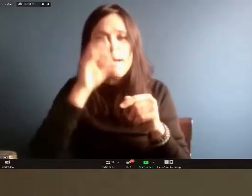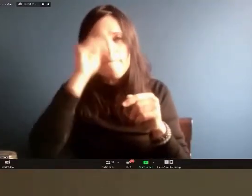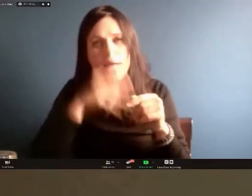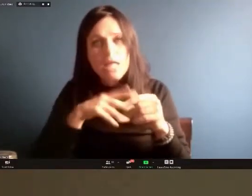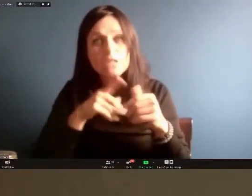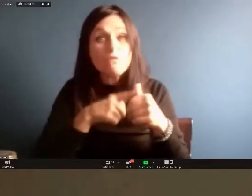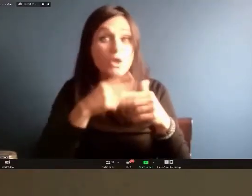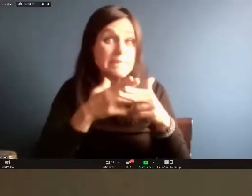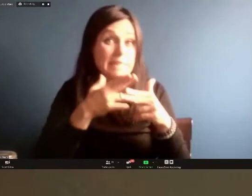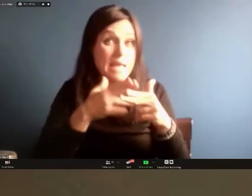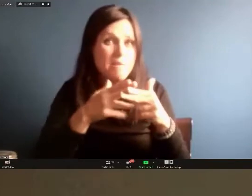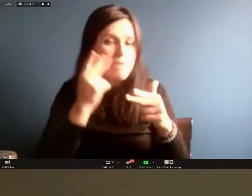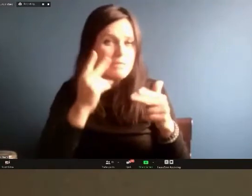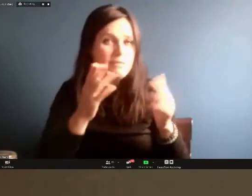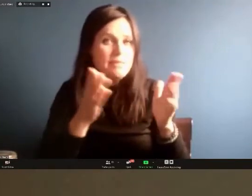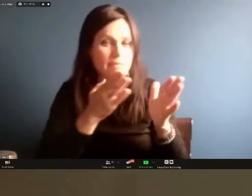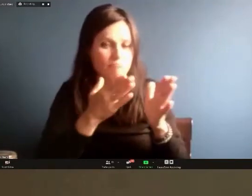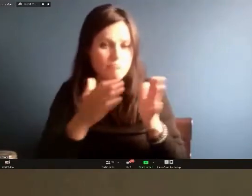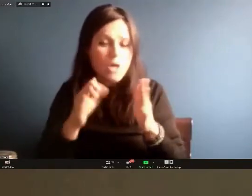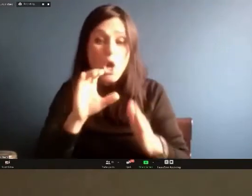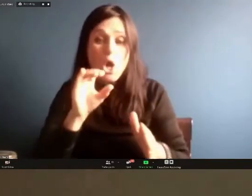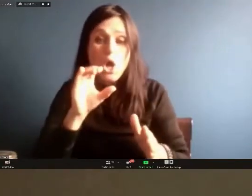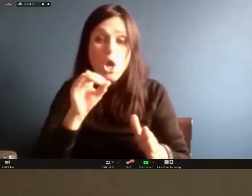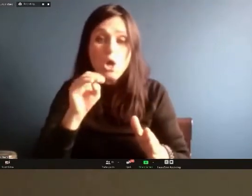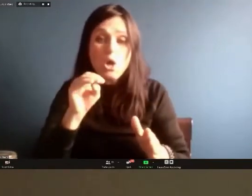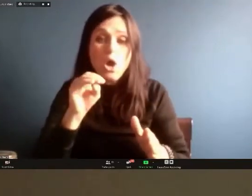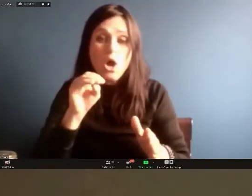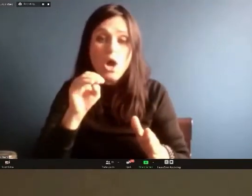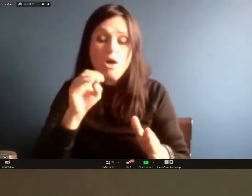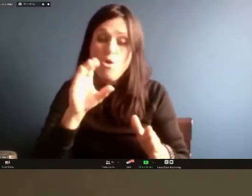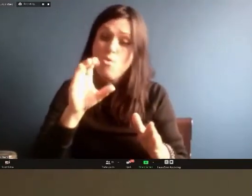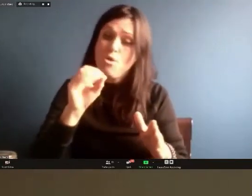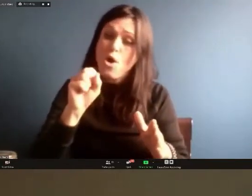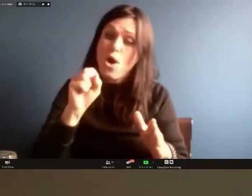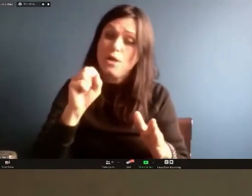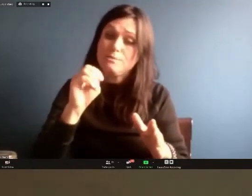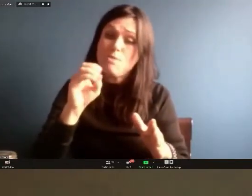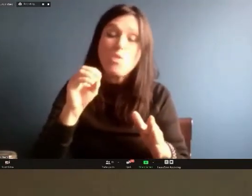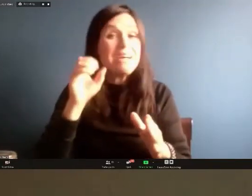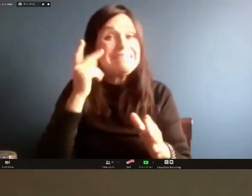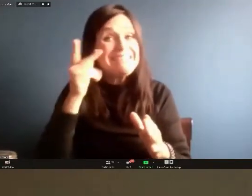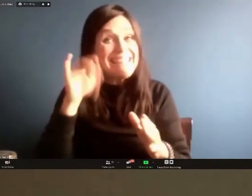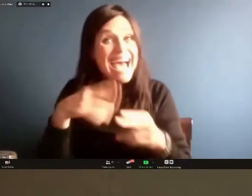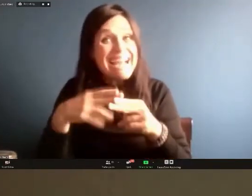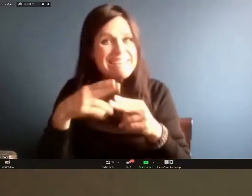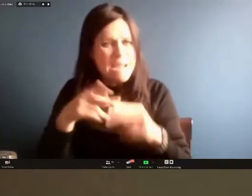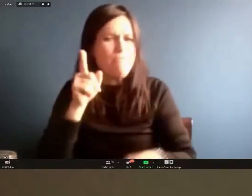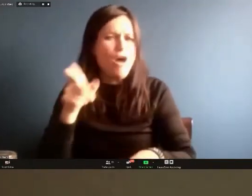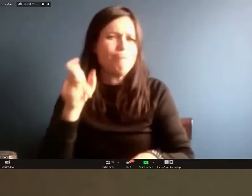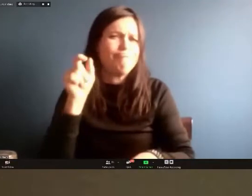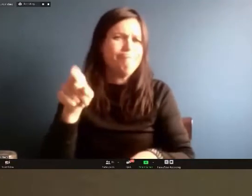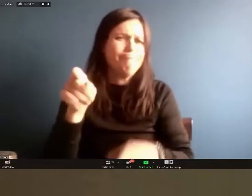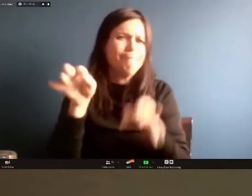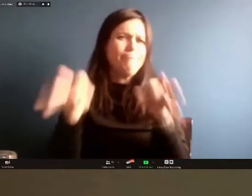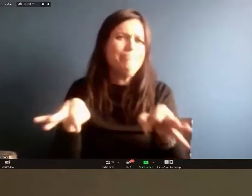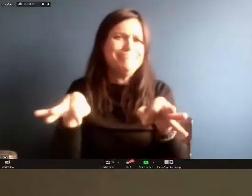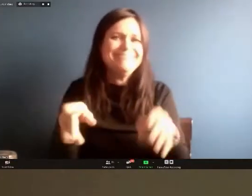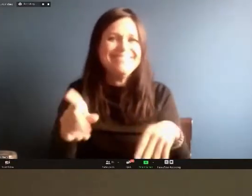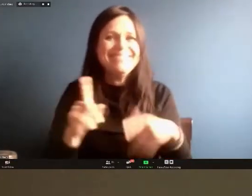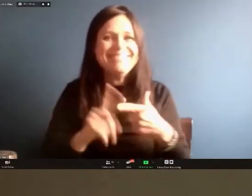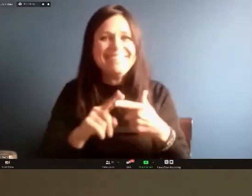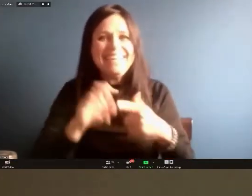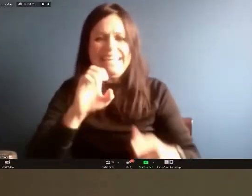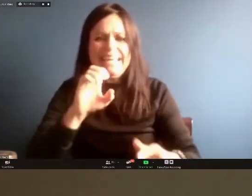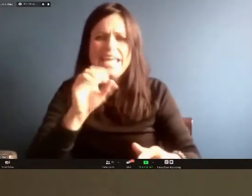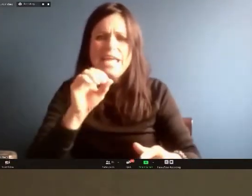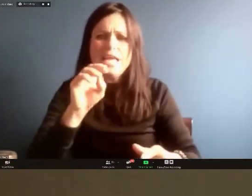got to C and saw Cosmo, I was like, well, it's Cosmo. That's who it is. And Economopoulos was the last